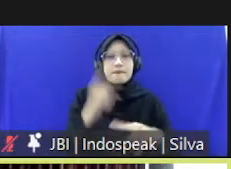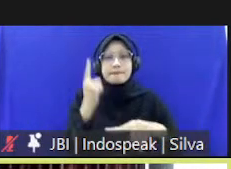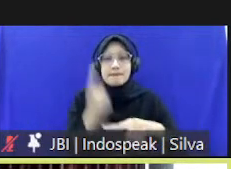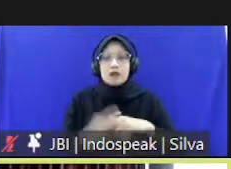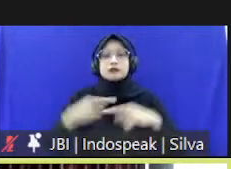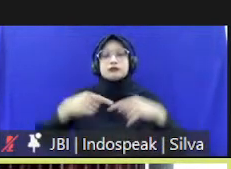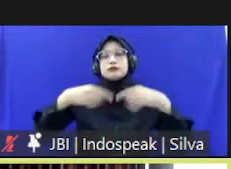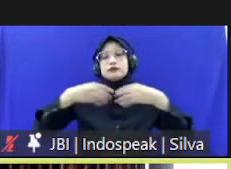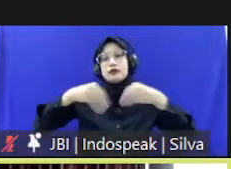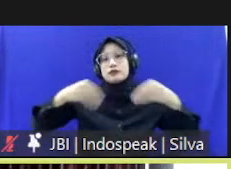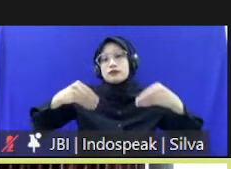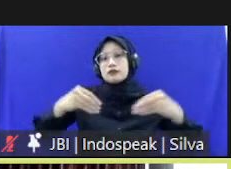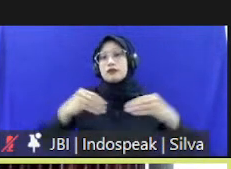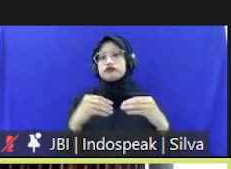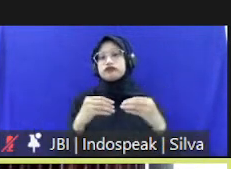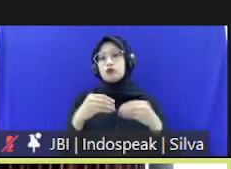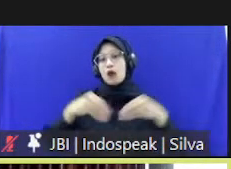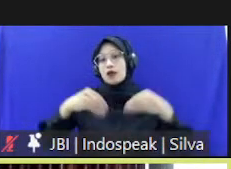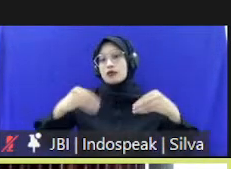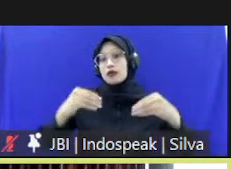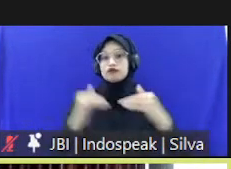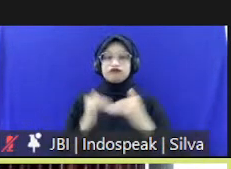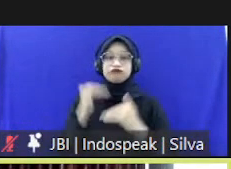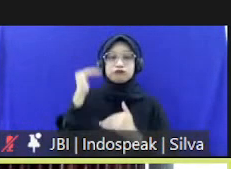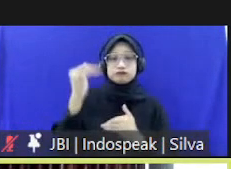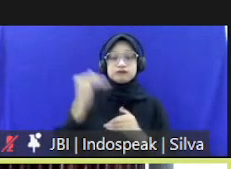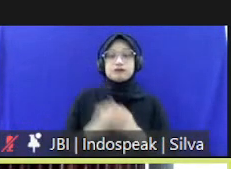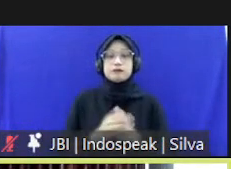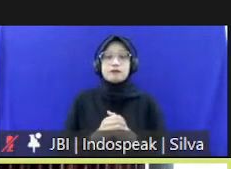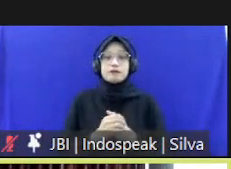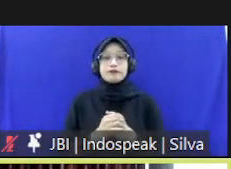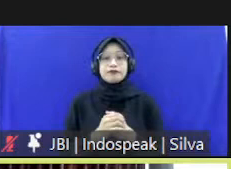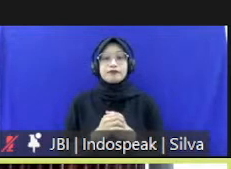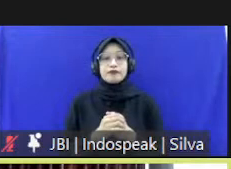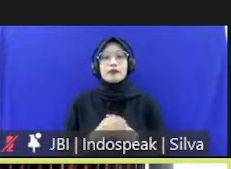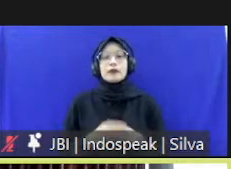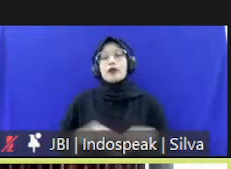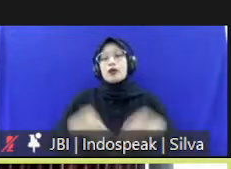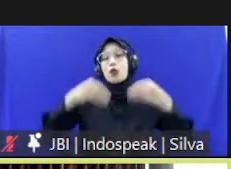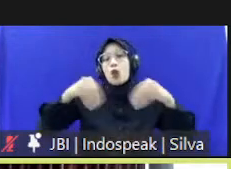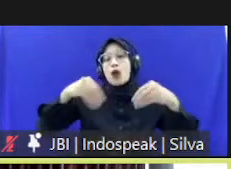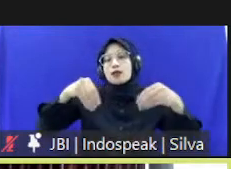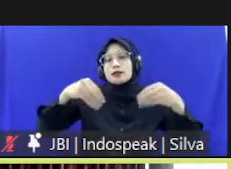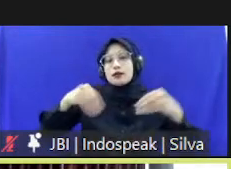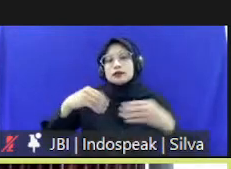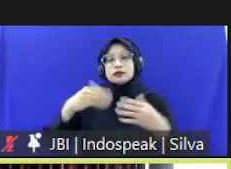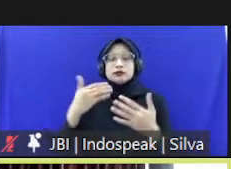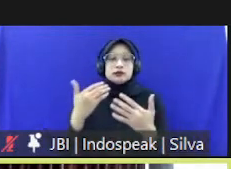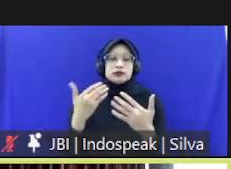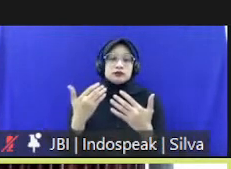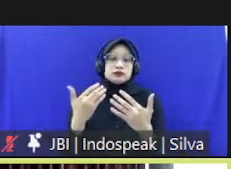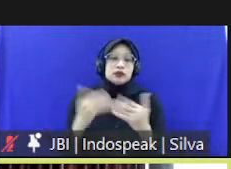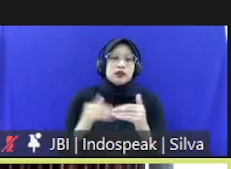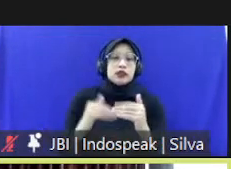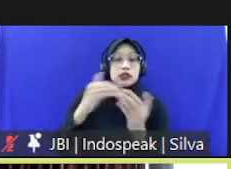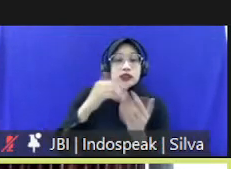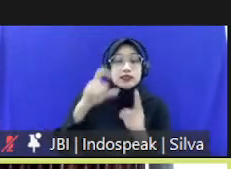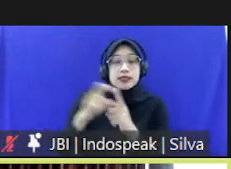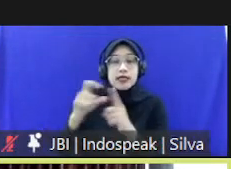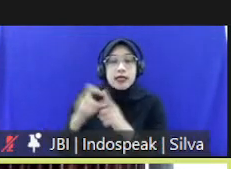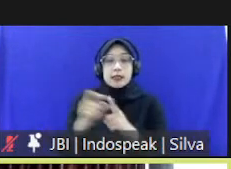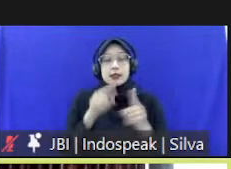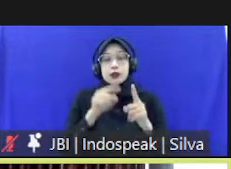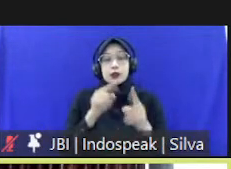And the decree also mentioned about dimension of the data quality they are searched for, the accuracy, updated,